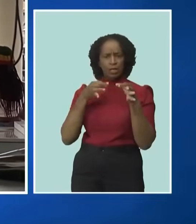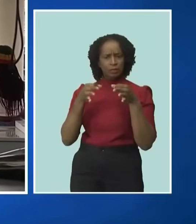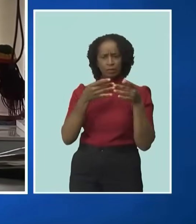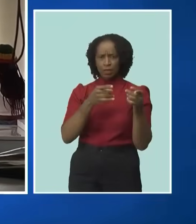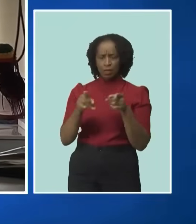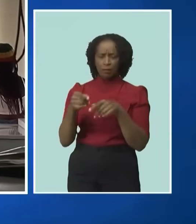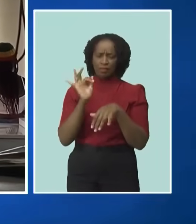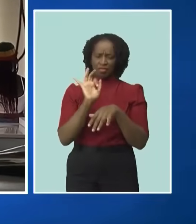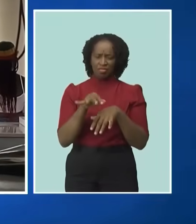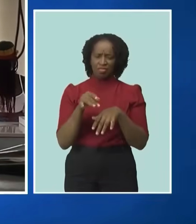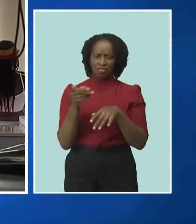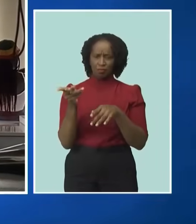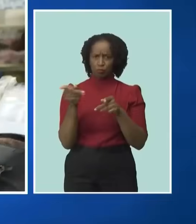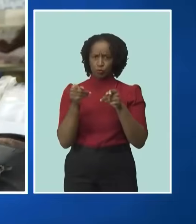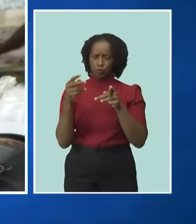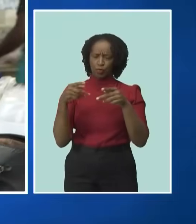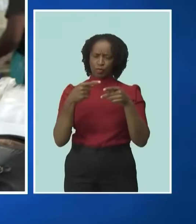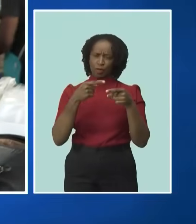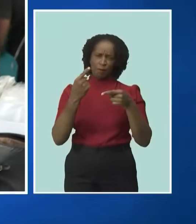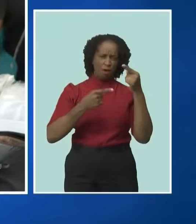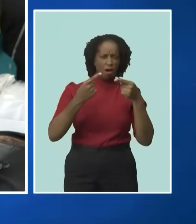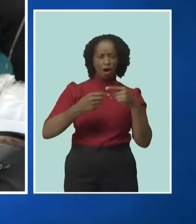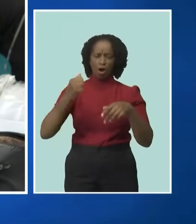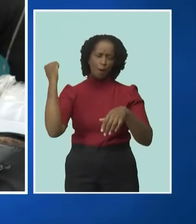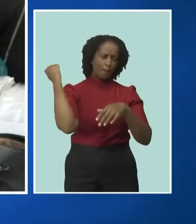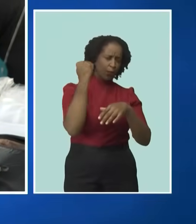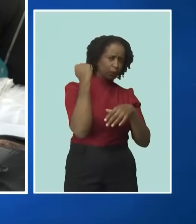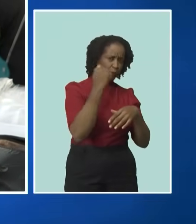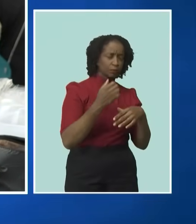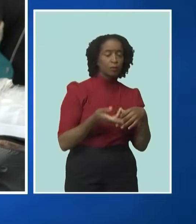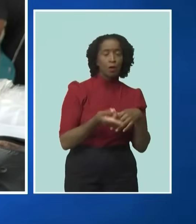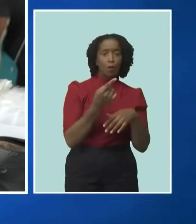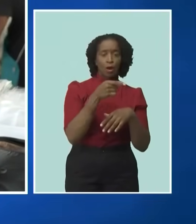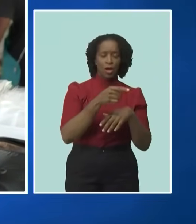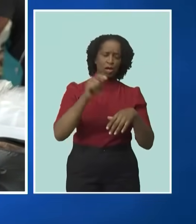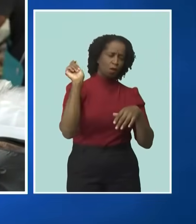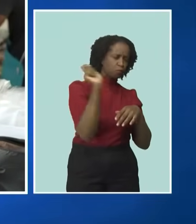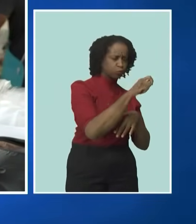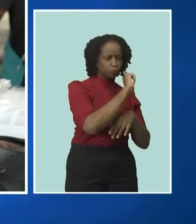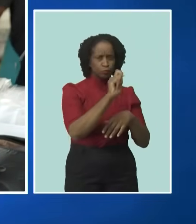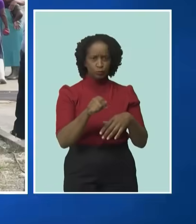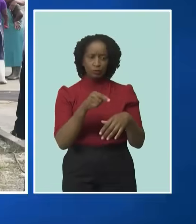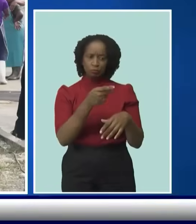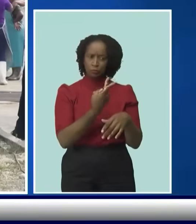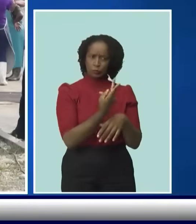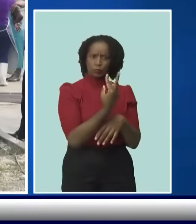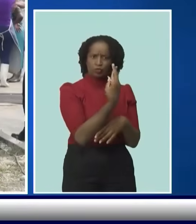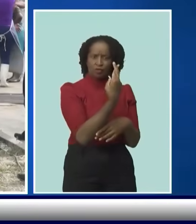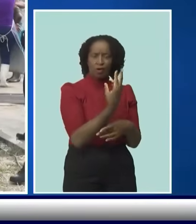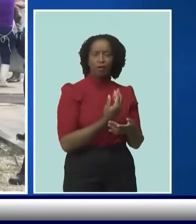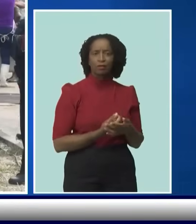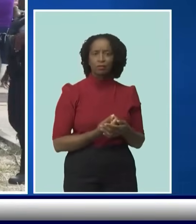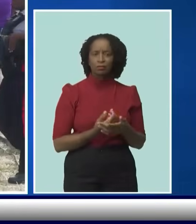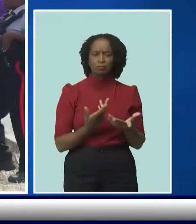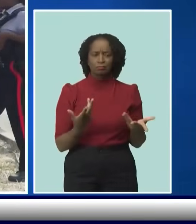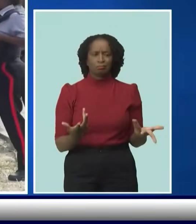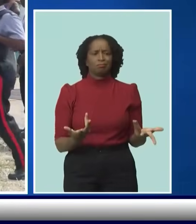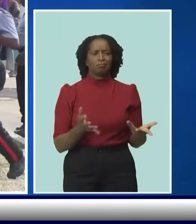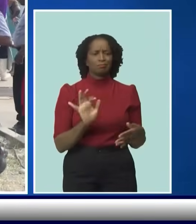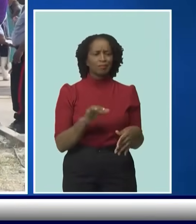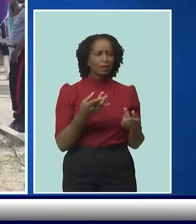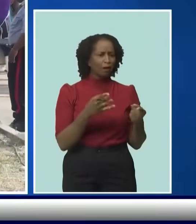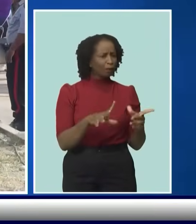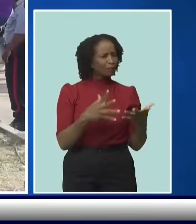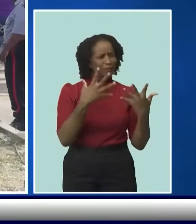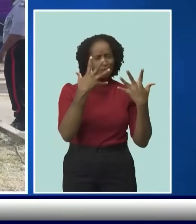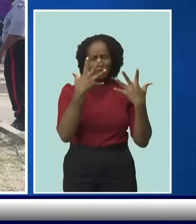as unfortunate. One of the guys, the one who has been chopped up, he's my very good friend. It's unfortunate that what happened